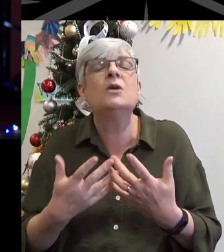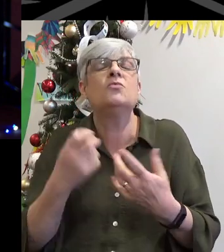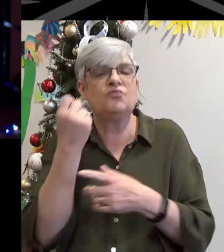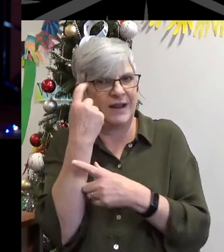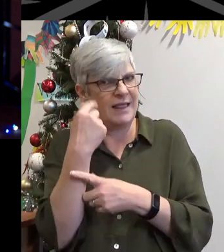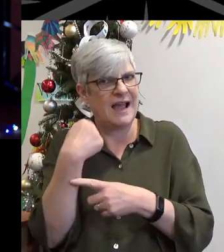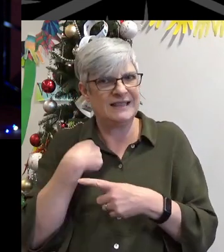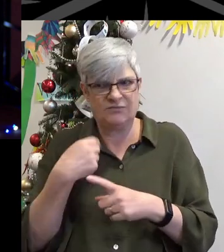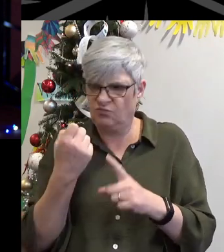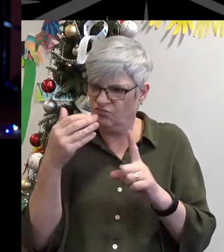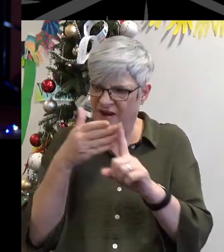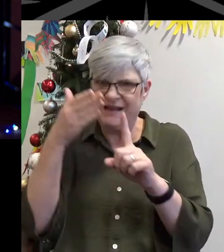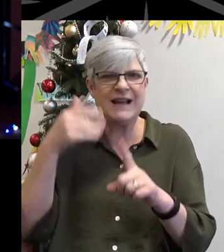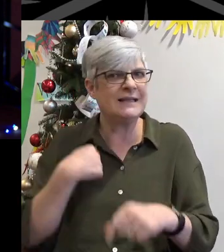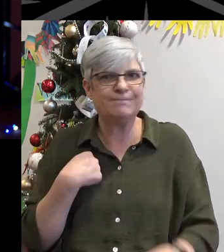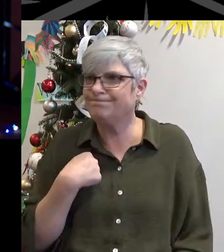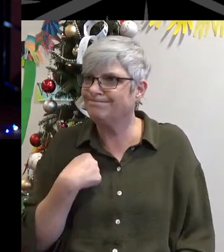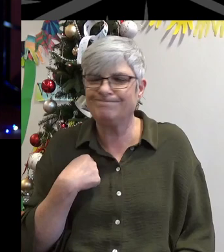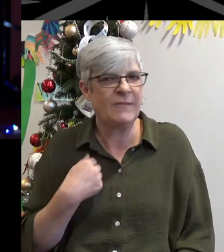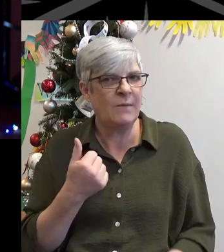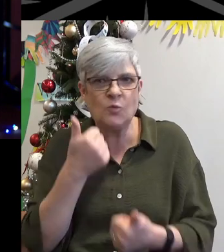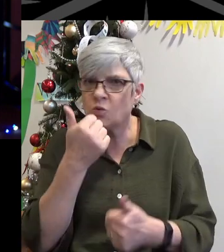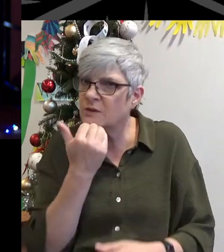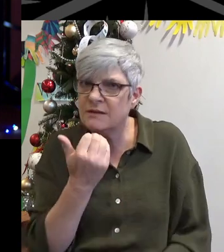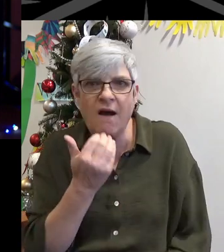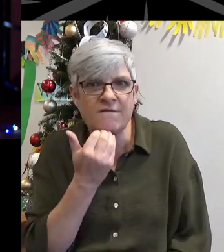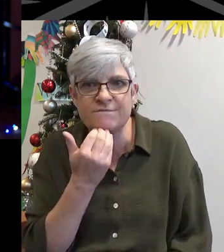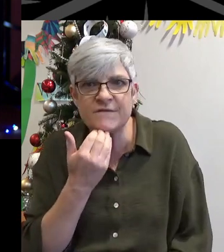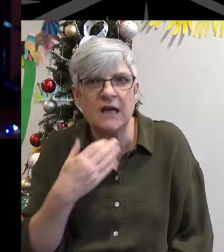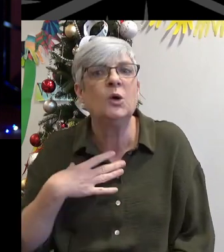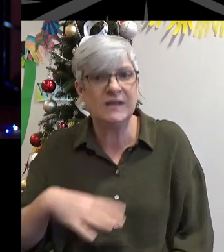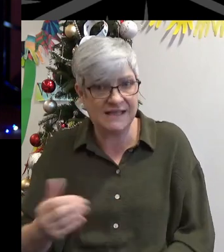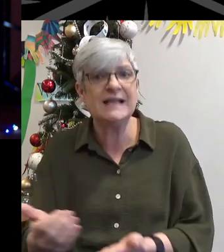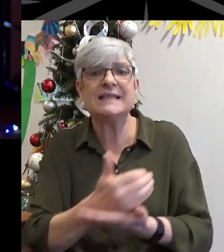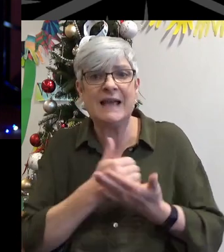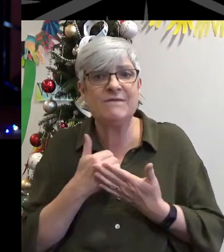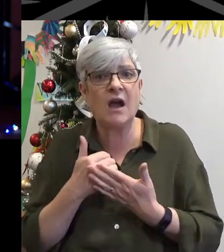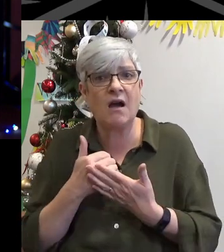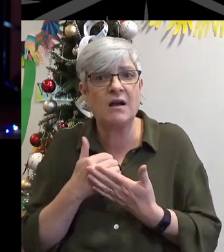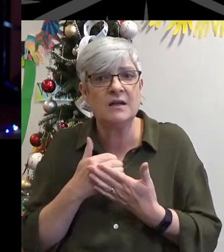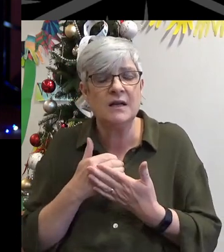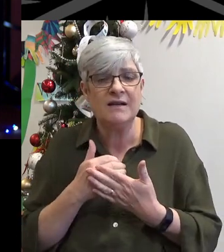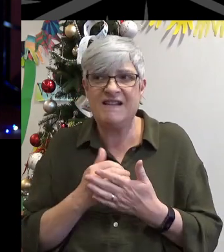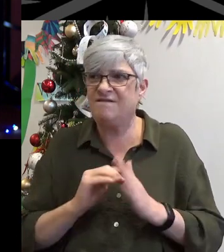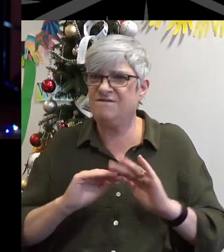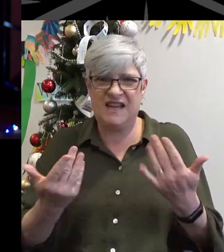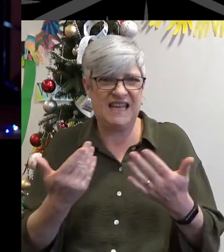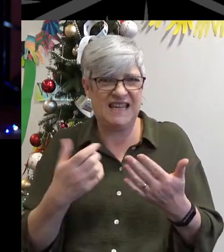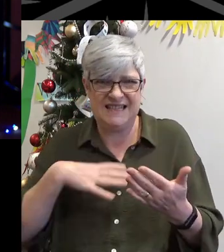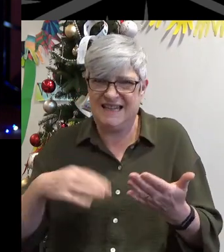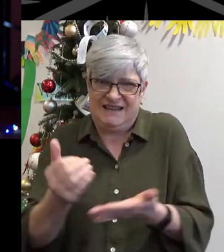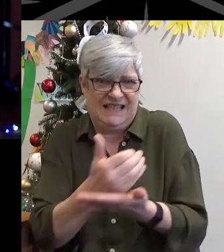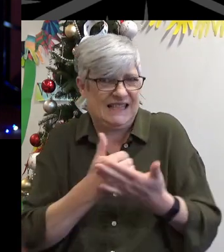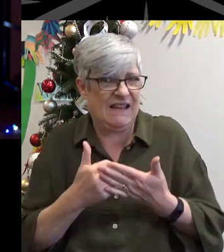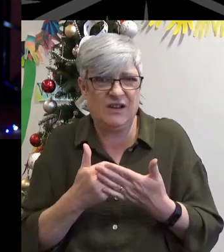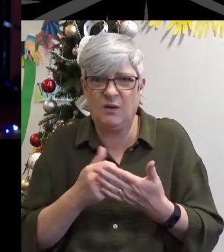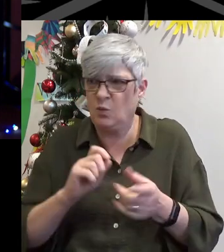good enough and that we need a savior. And if we didn't need a savior, there would have been no point in Jesus